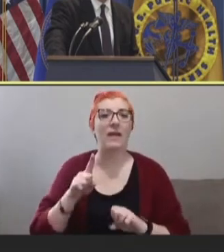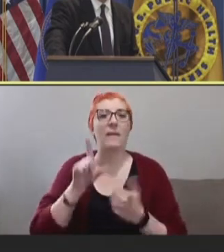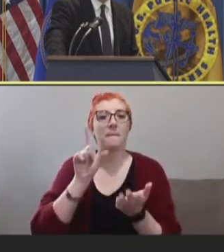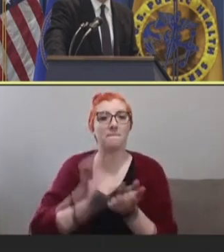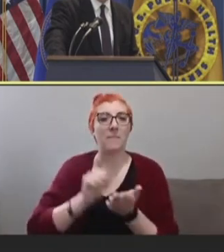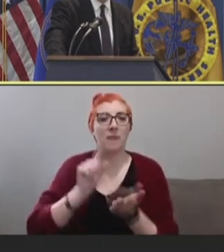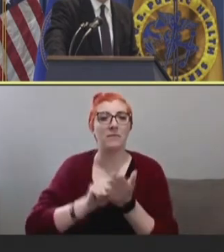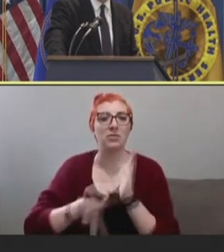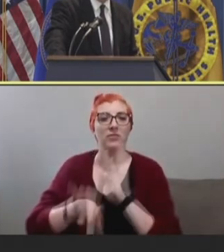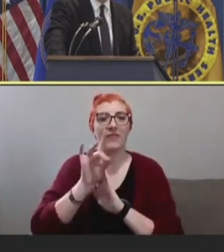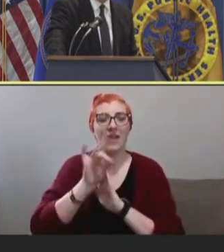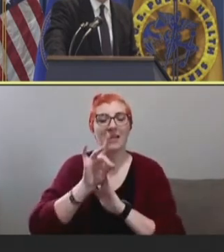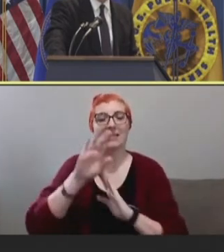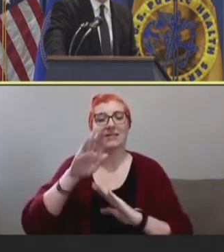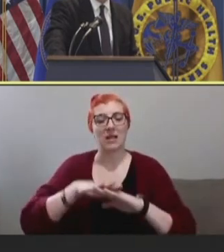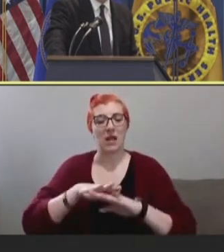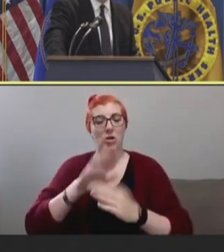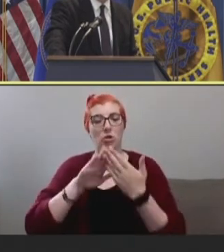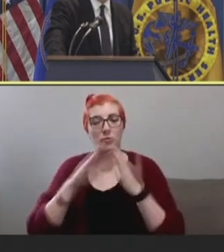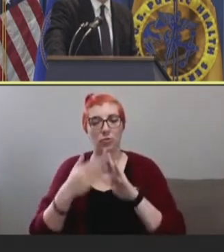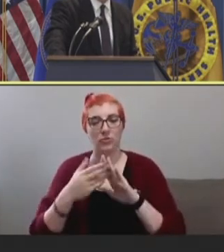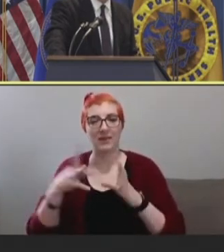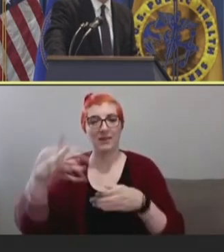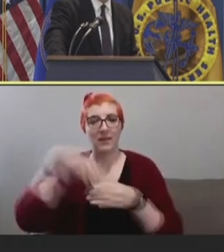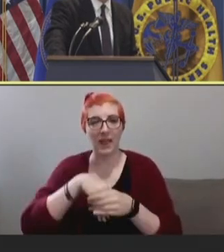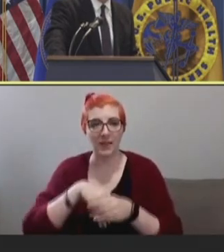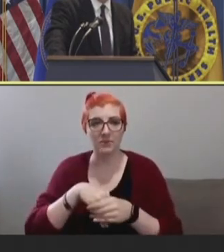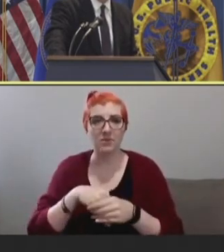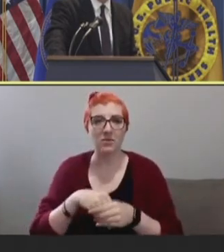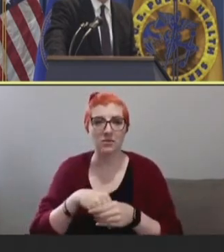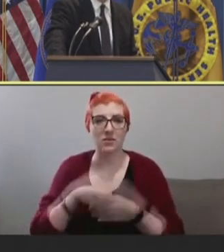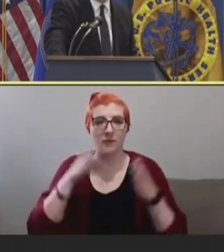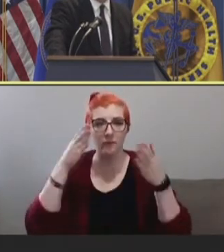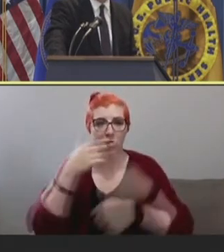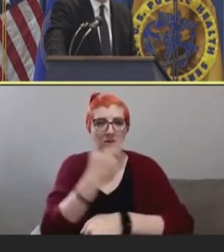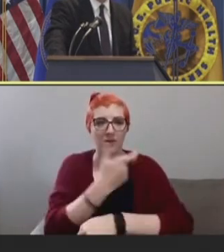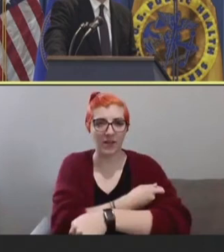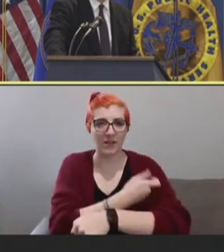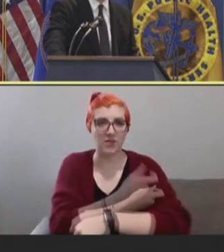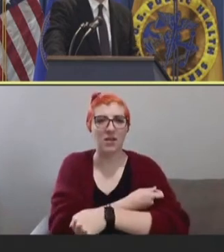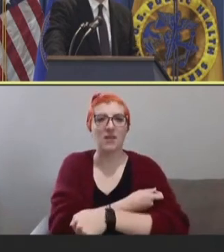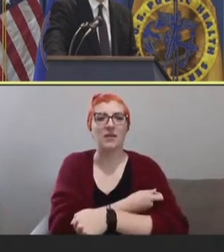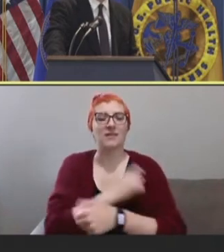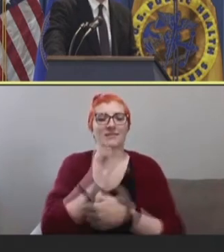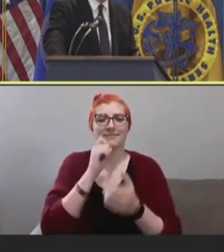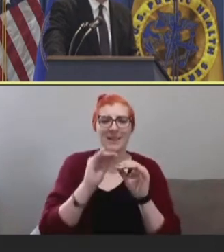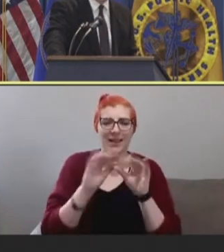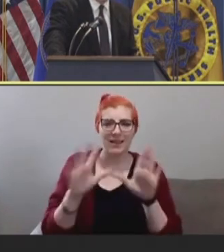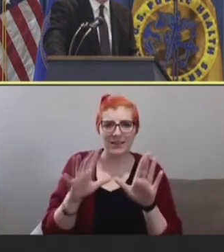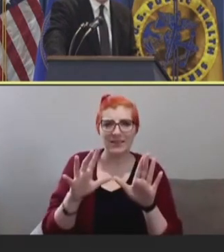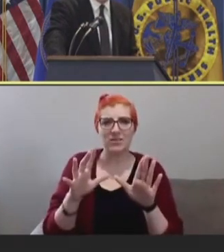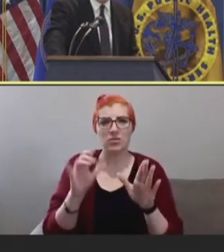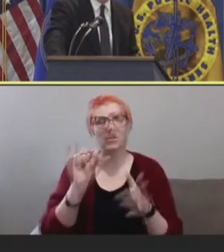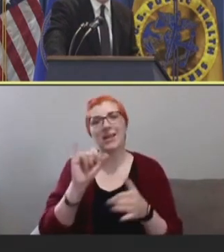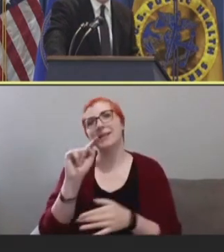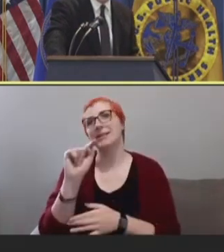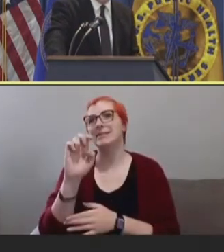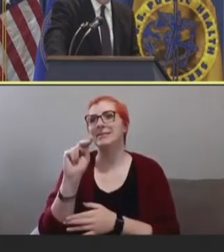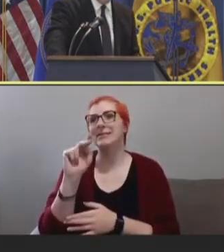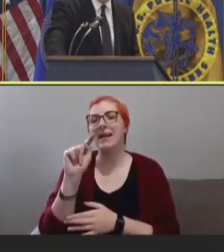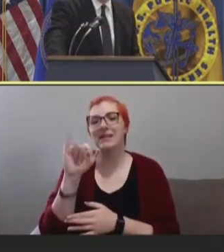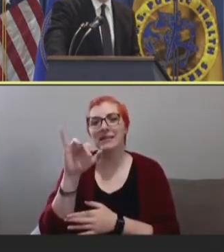it's less clear what role the community plays on improving vaccine confidence. For example, tetanus or shingles